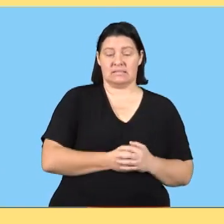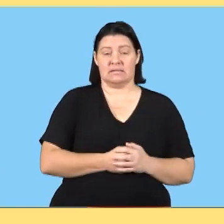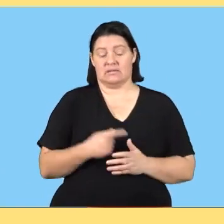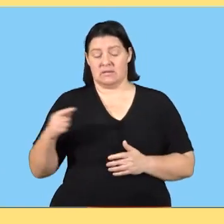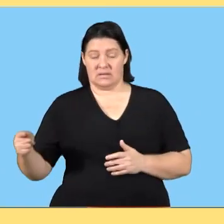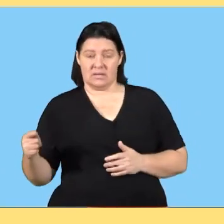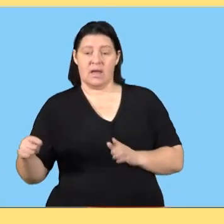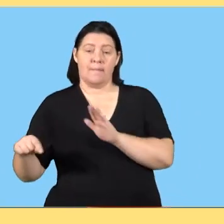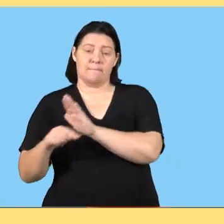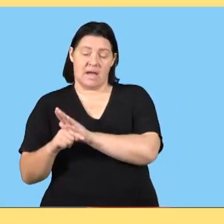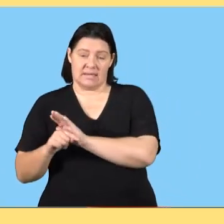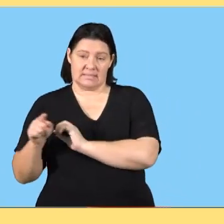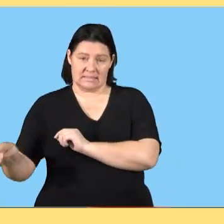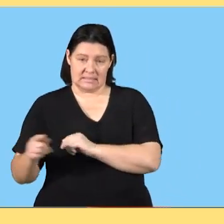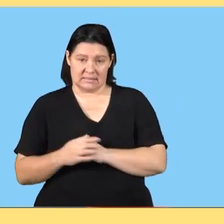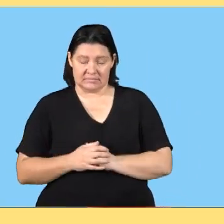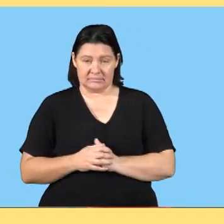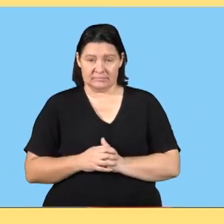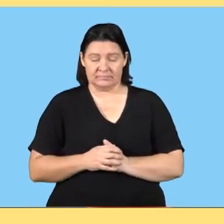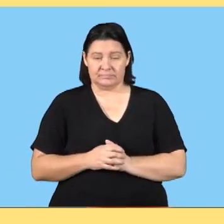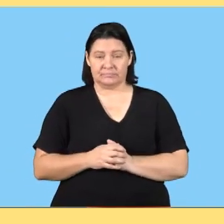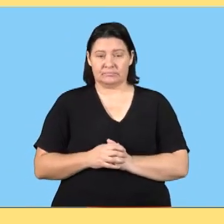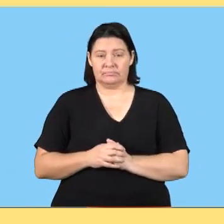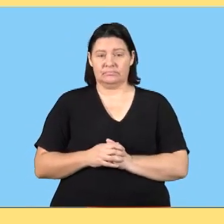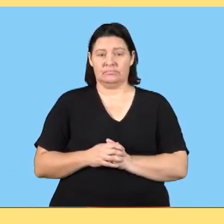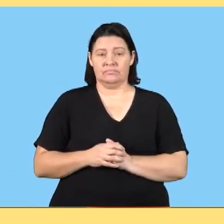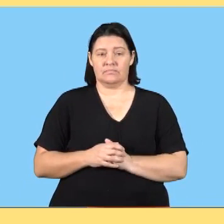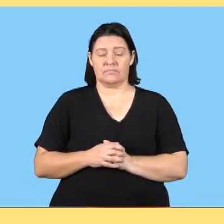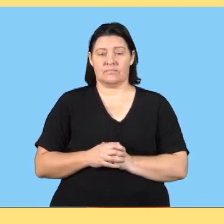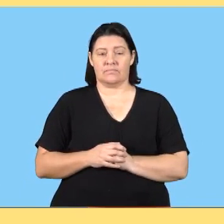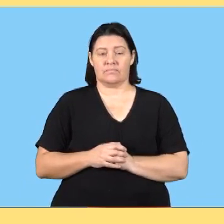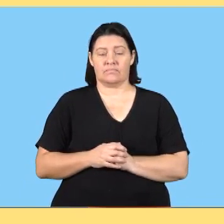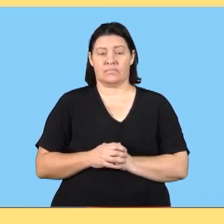have a plus, and here it's credit, you have your minus.